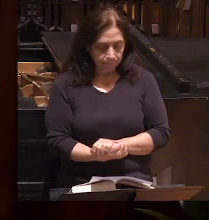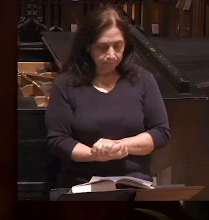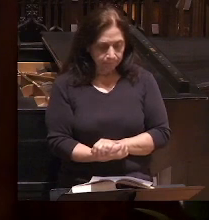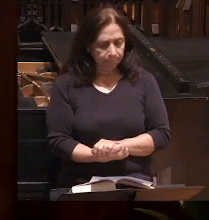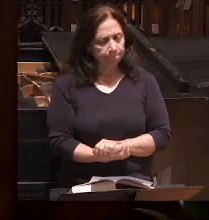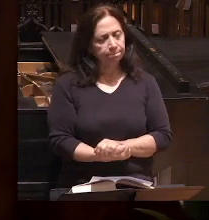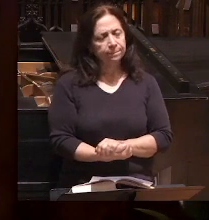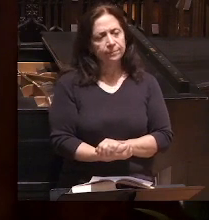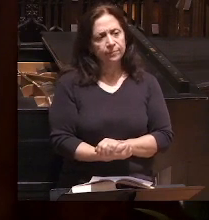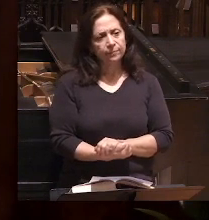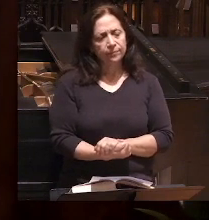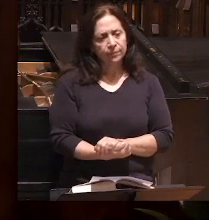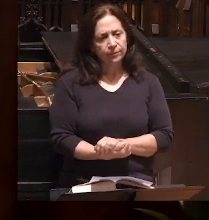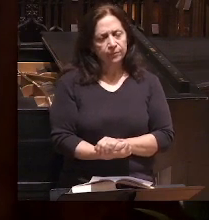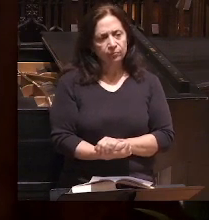Friends,